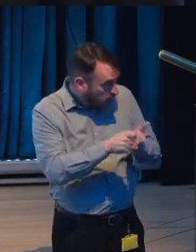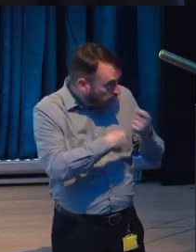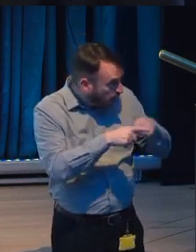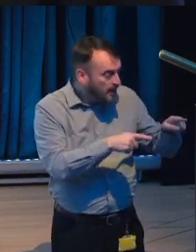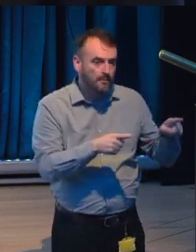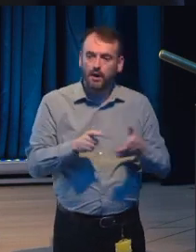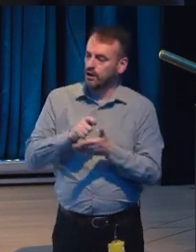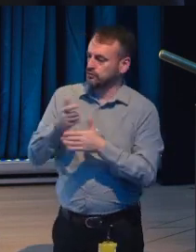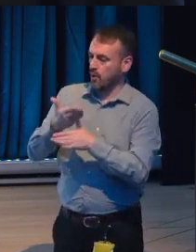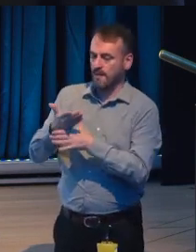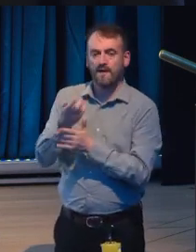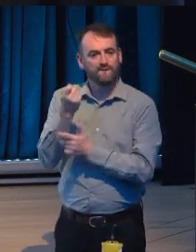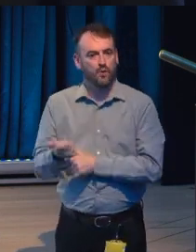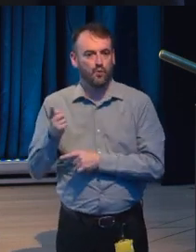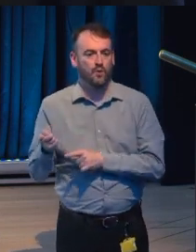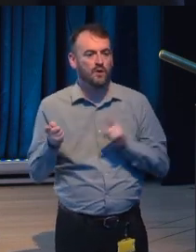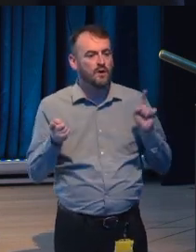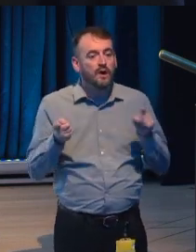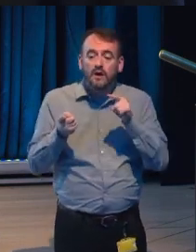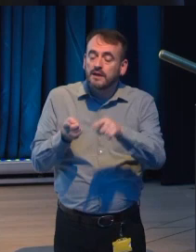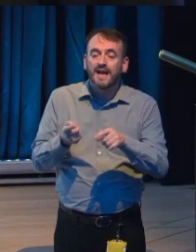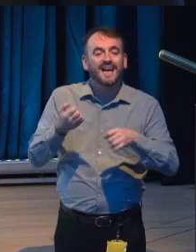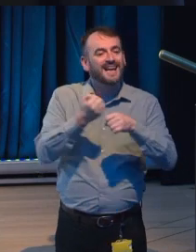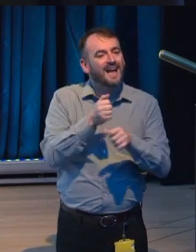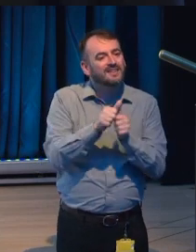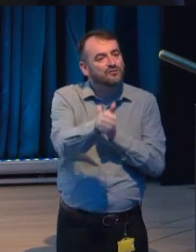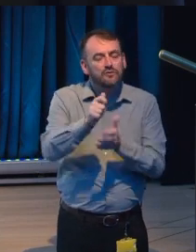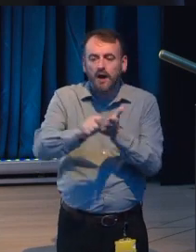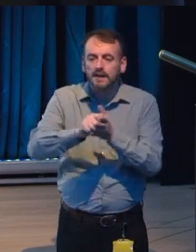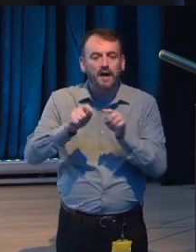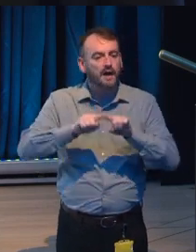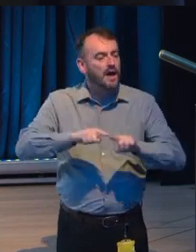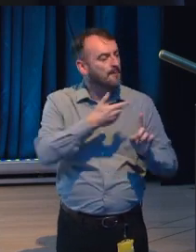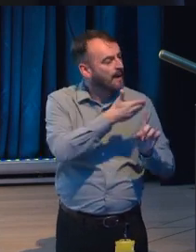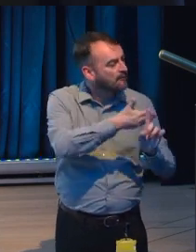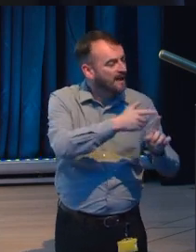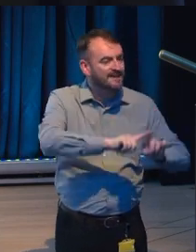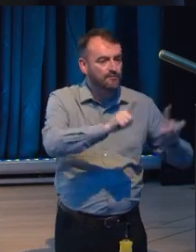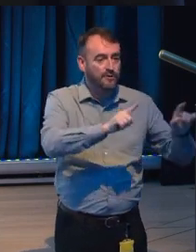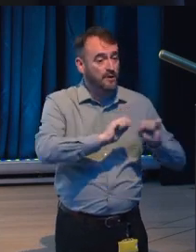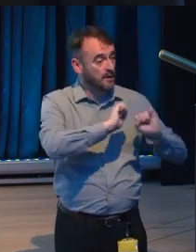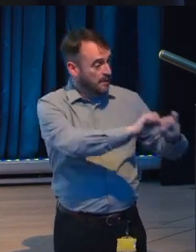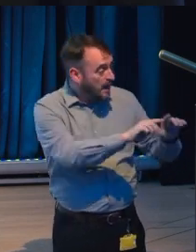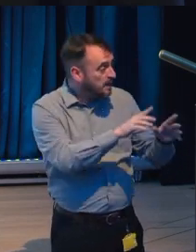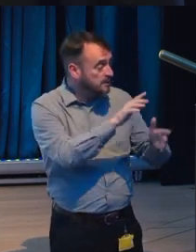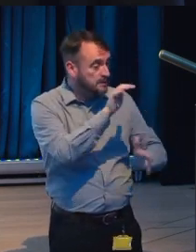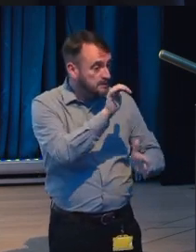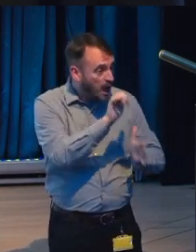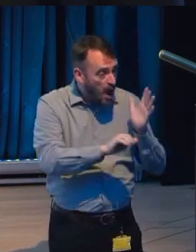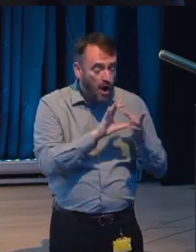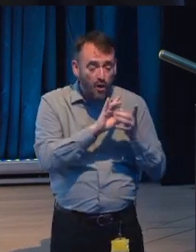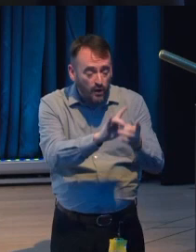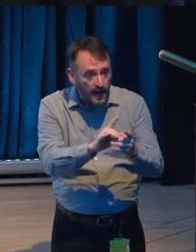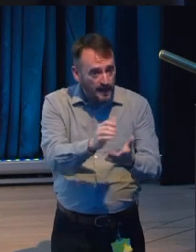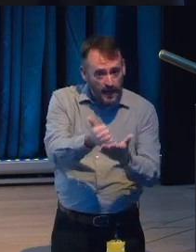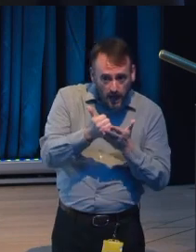Lots of writers come from the games industry from different backgrounds, and lots of people will use contacts in those companies to try and get some experience, so maybe taking on some writing work